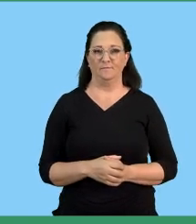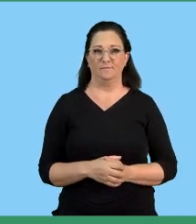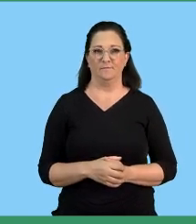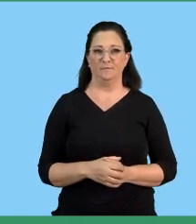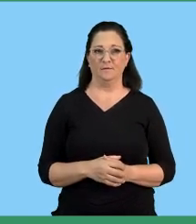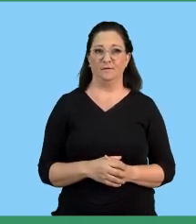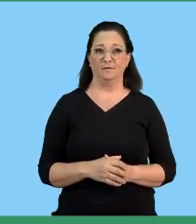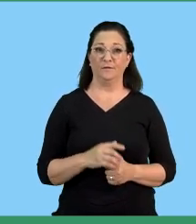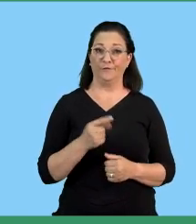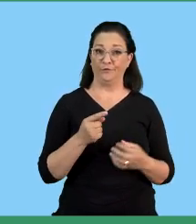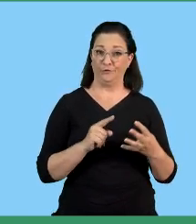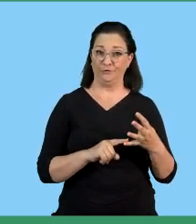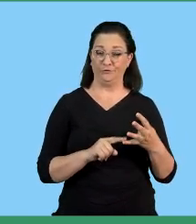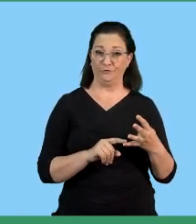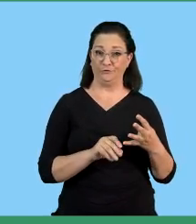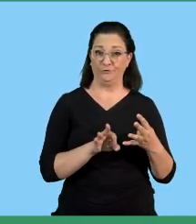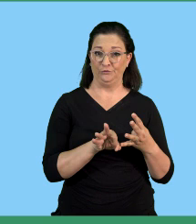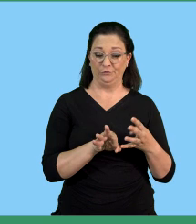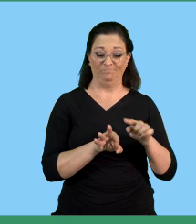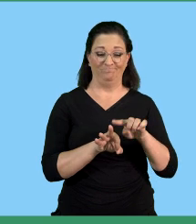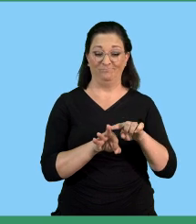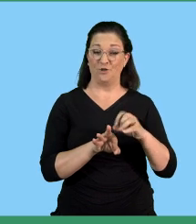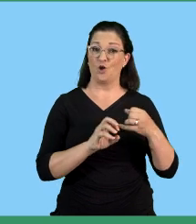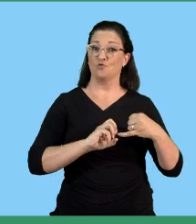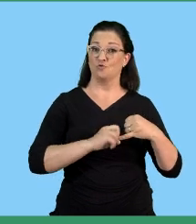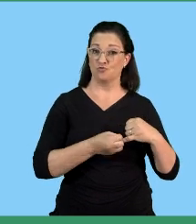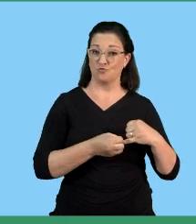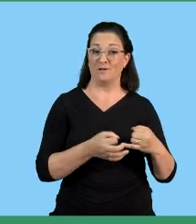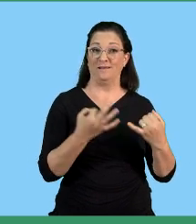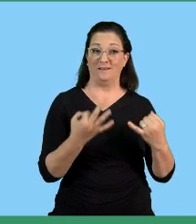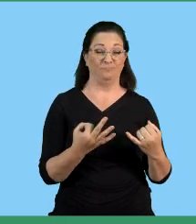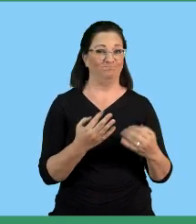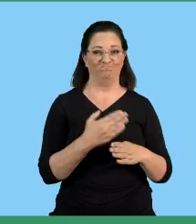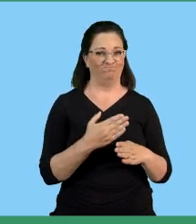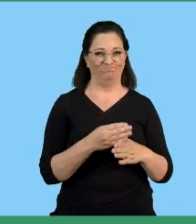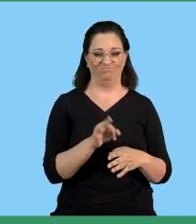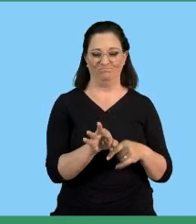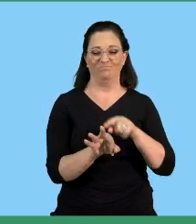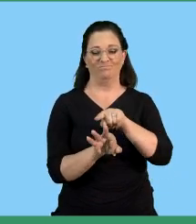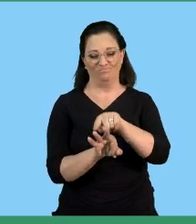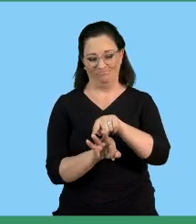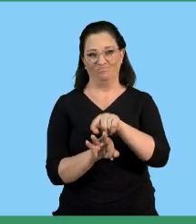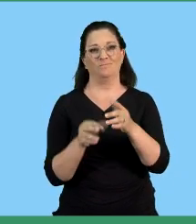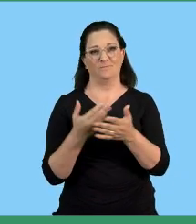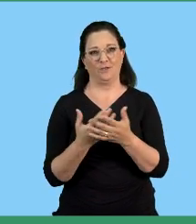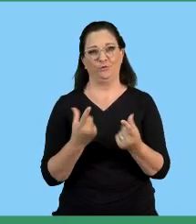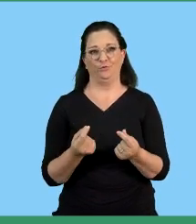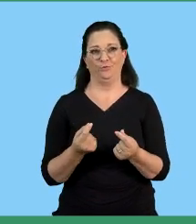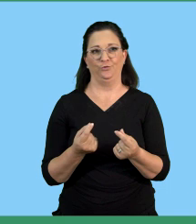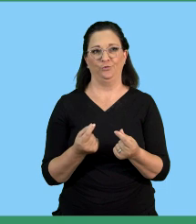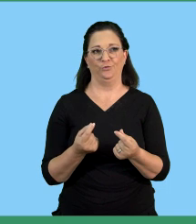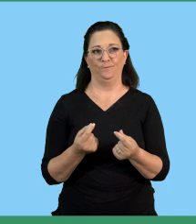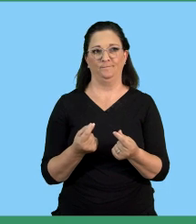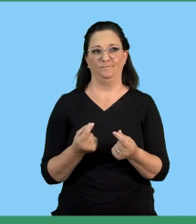we've tried the first defensive strategy and it did not work, then we can now do the second one, which is retrenchment. It's